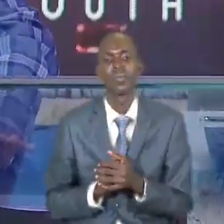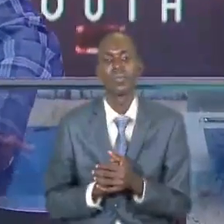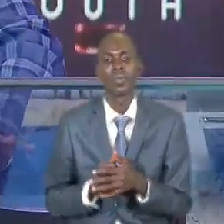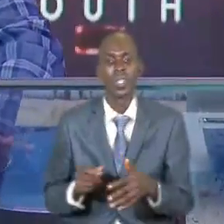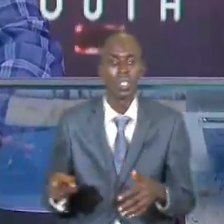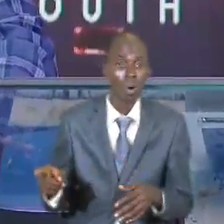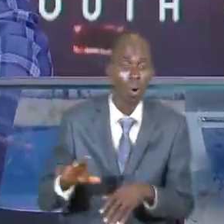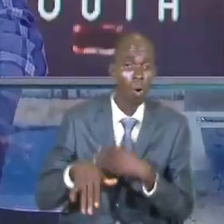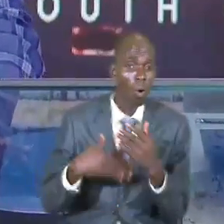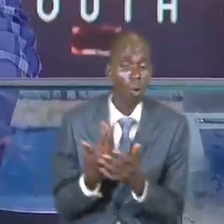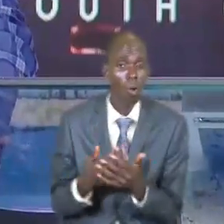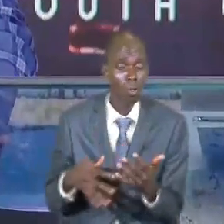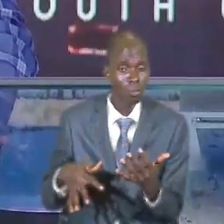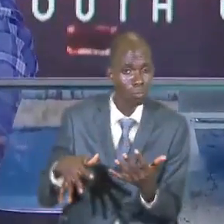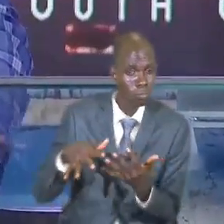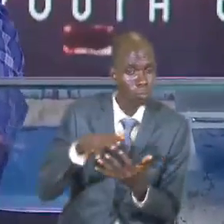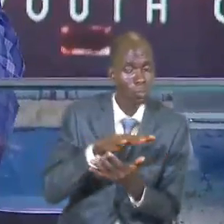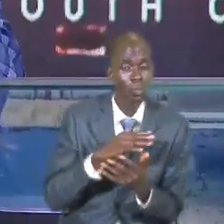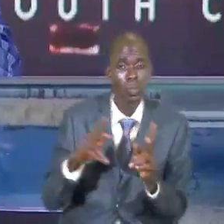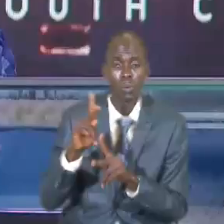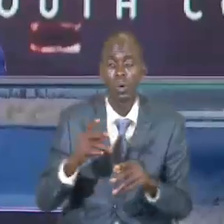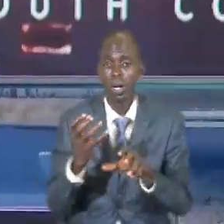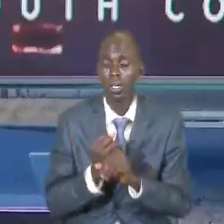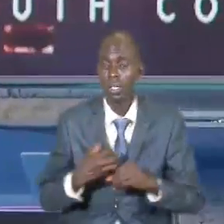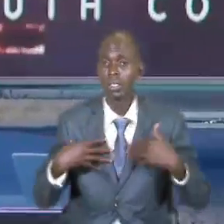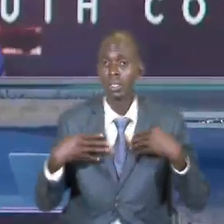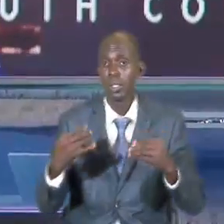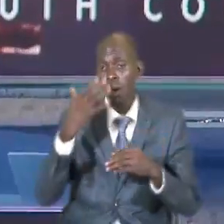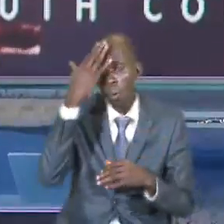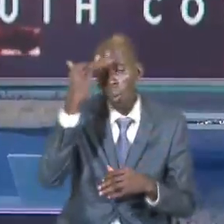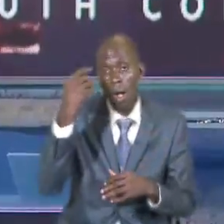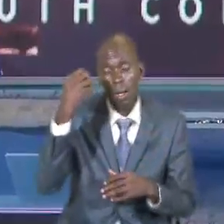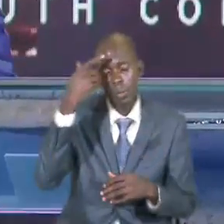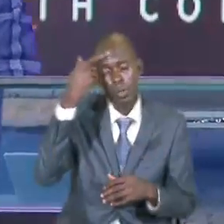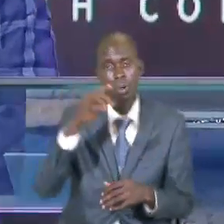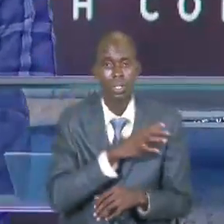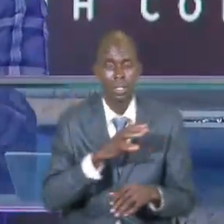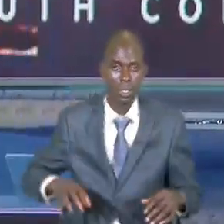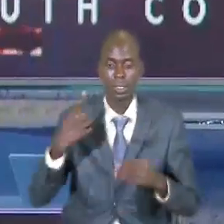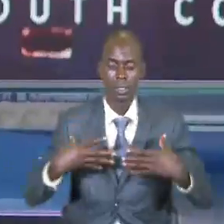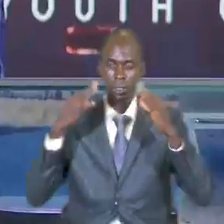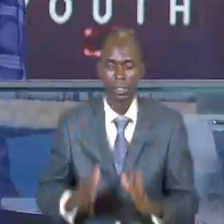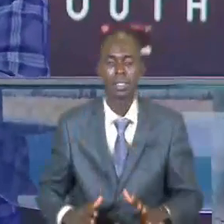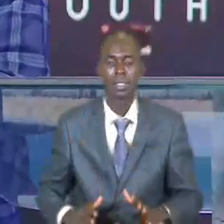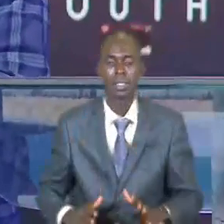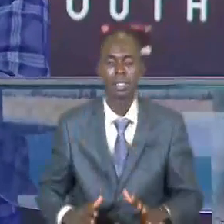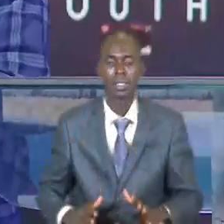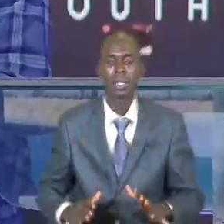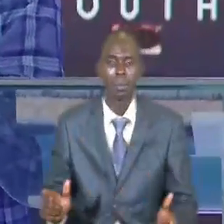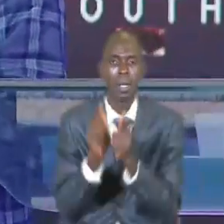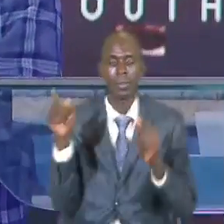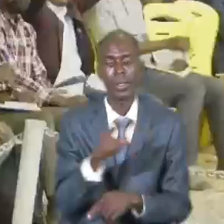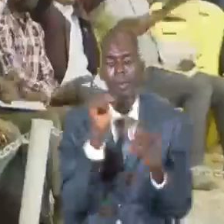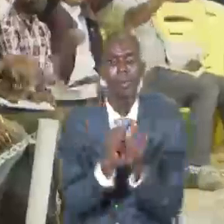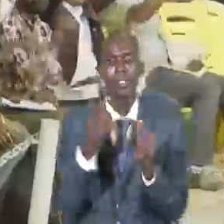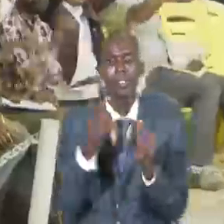because Christ, the healer, interrupted them with a miracle. I'm looking for